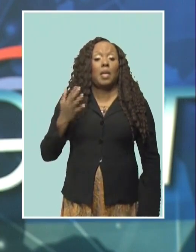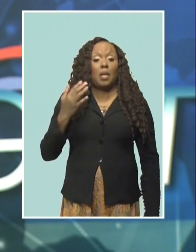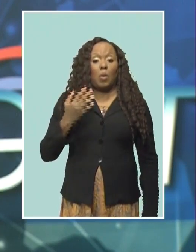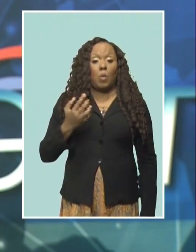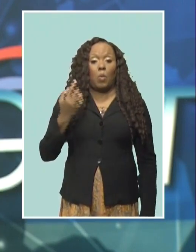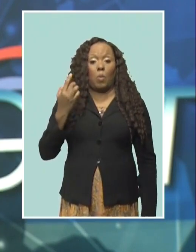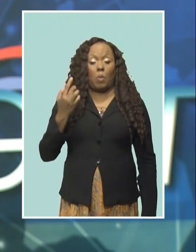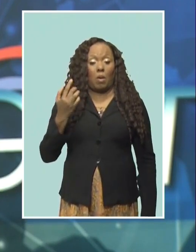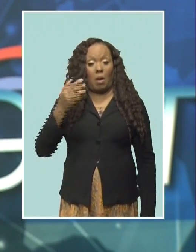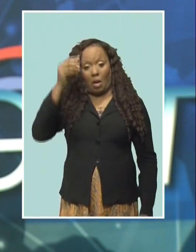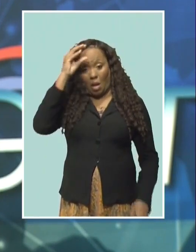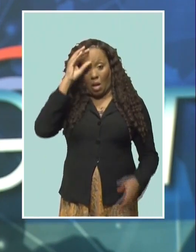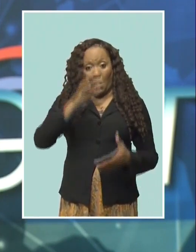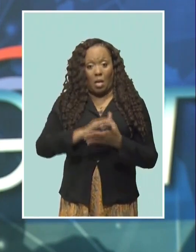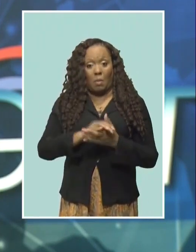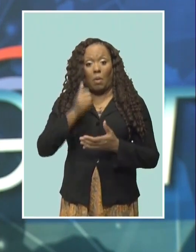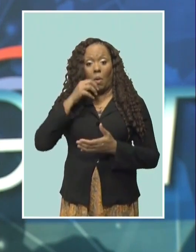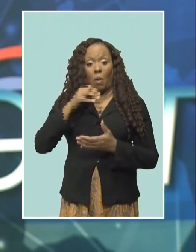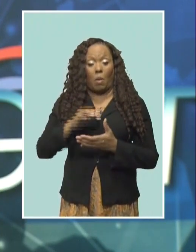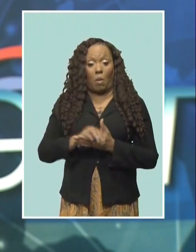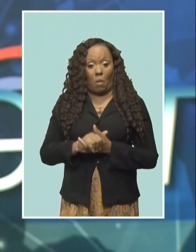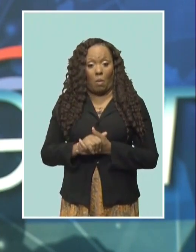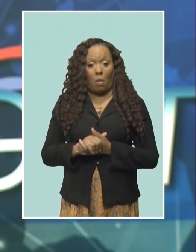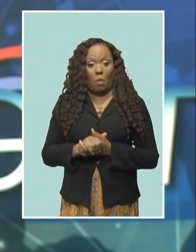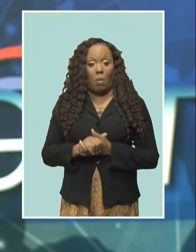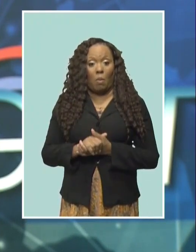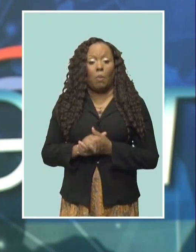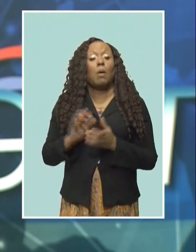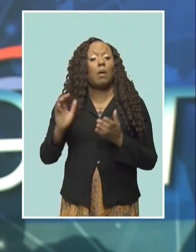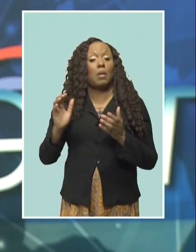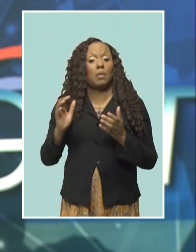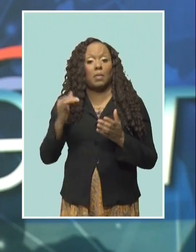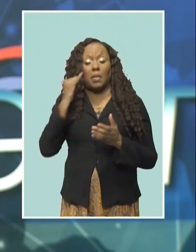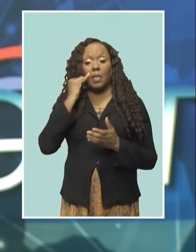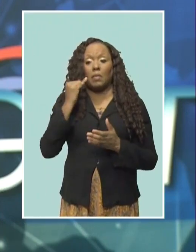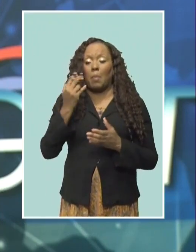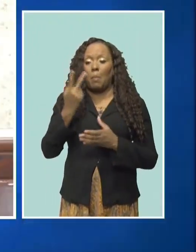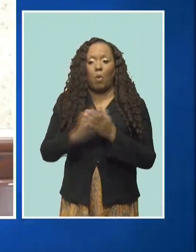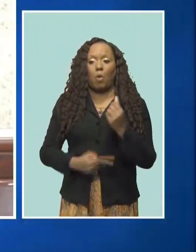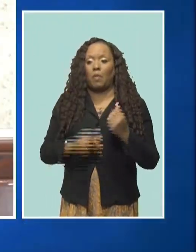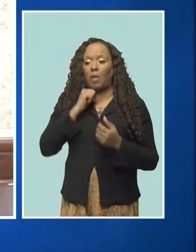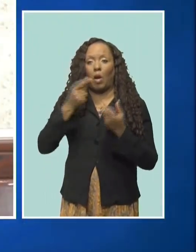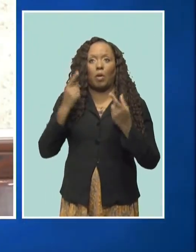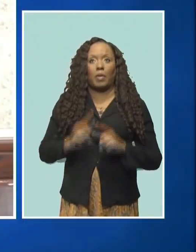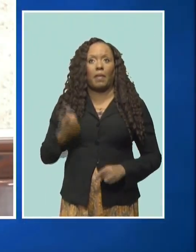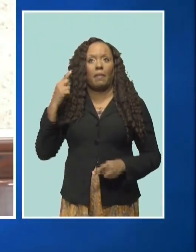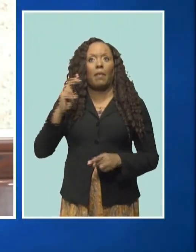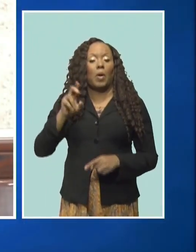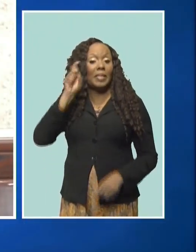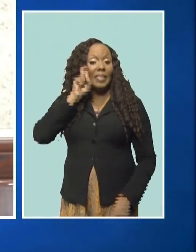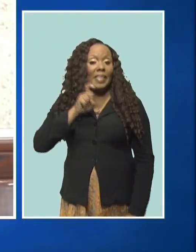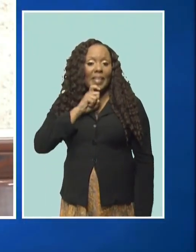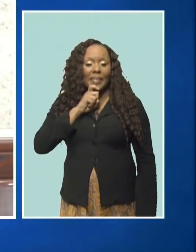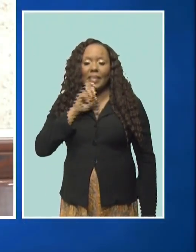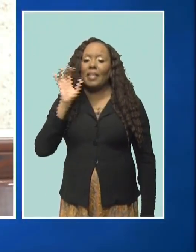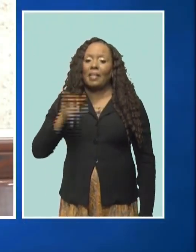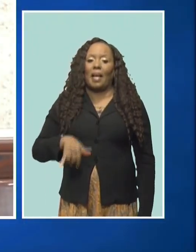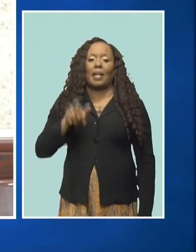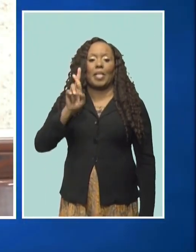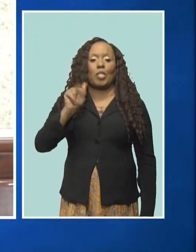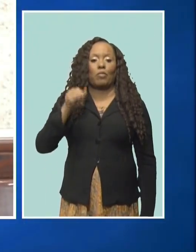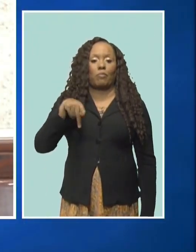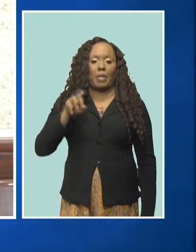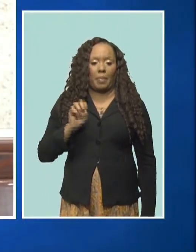of rape by having intercourse with the other without consent. I believe that this is something that should have